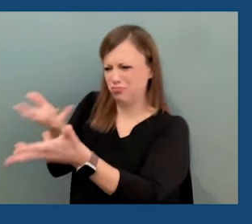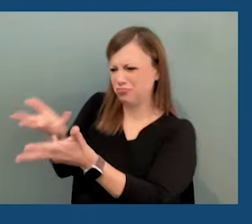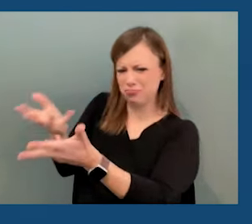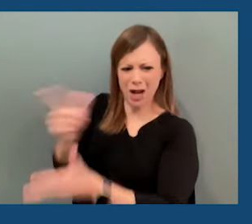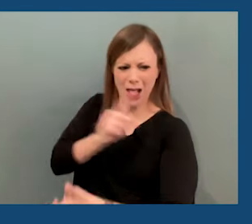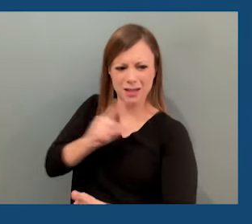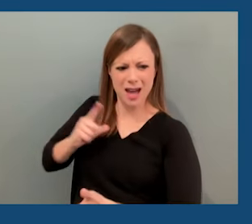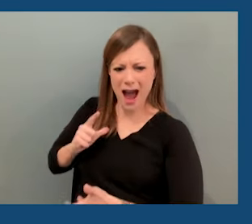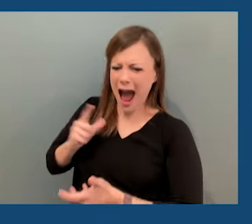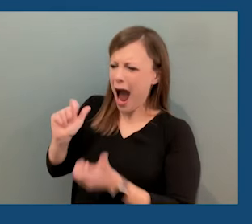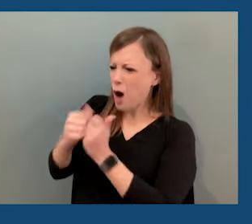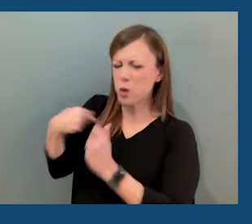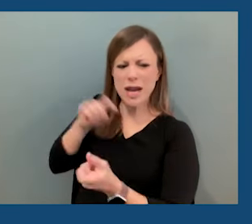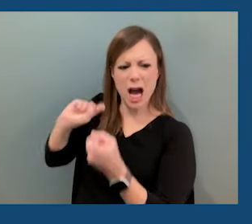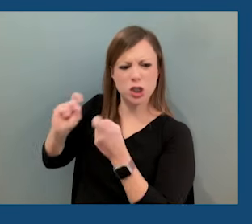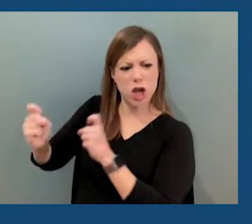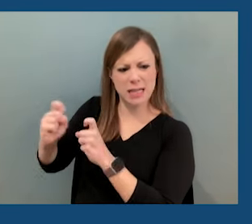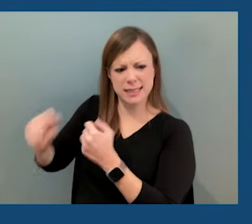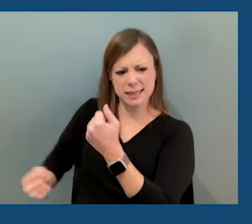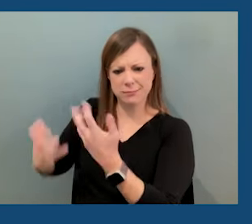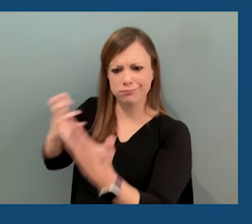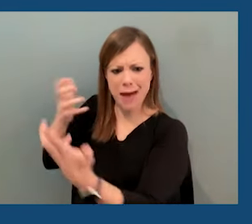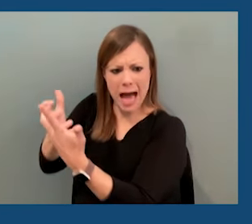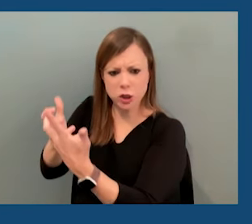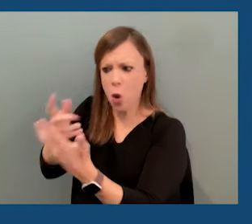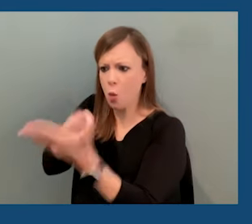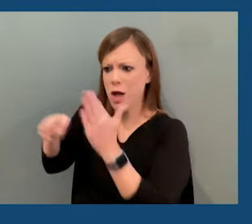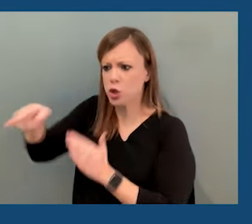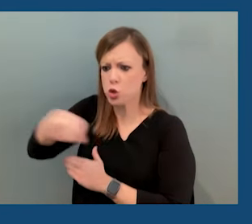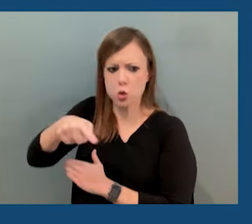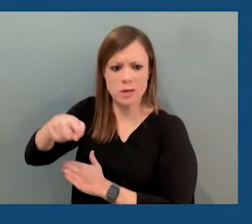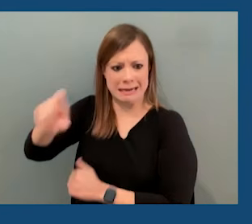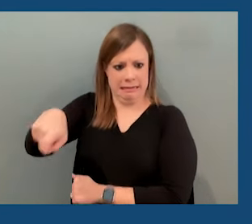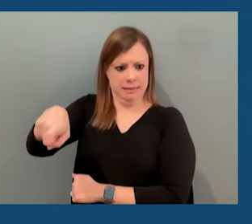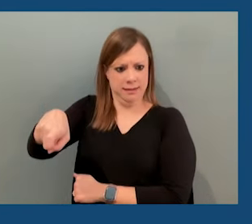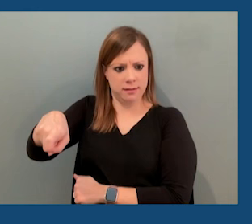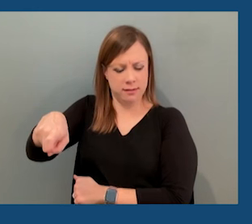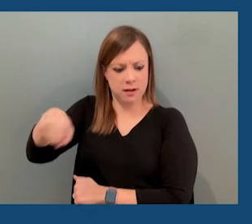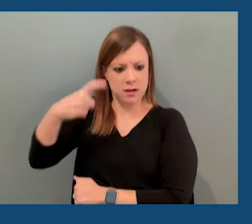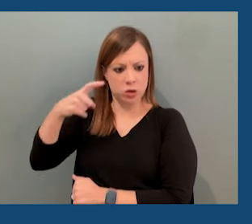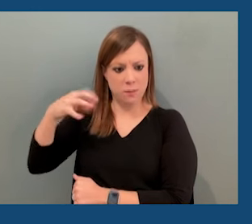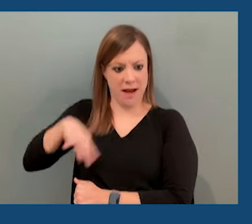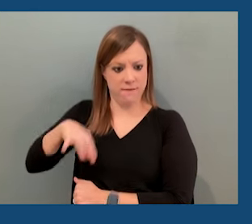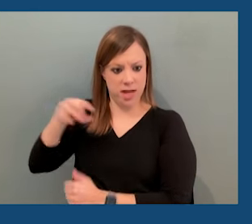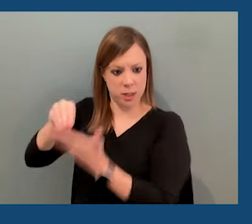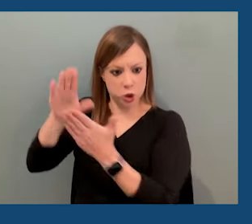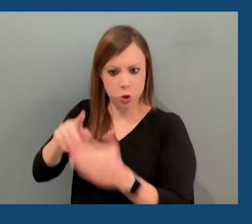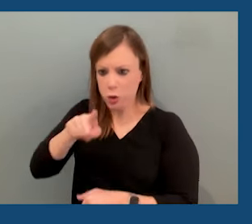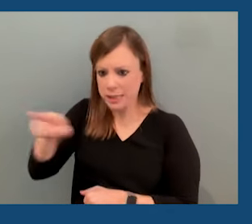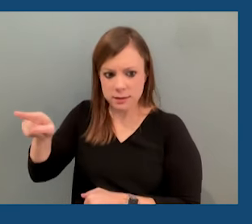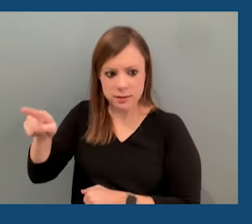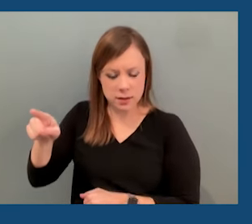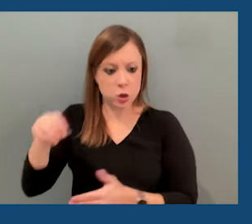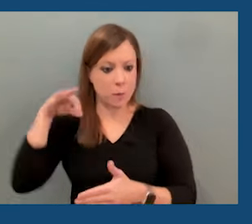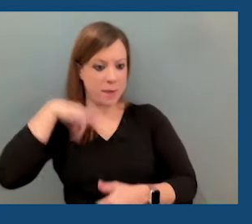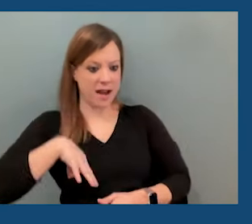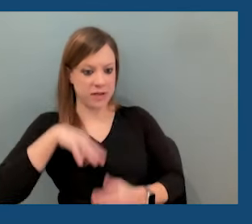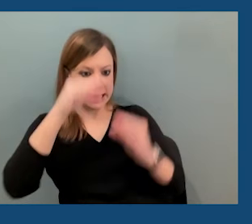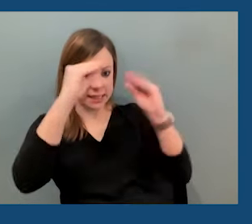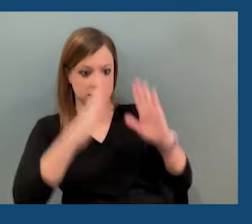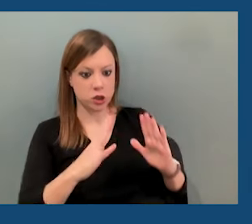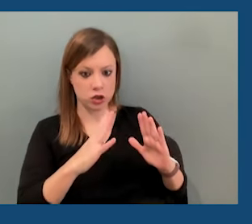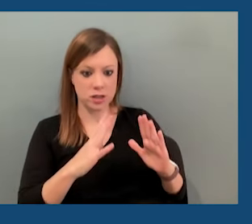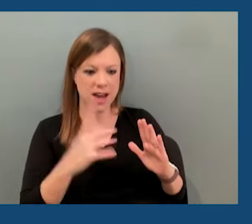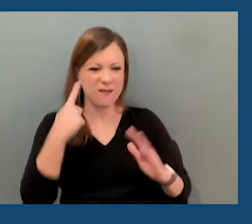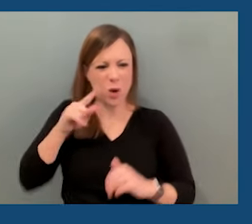right adjustments, how we do what's right, certainly for our students, certainly for our teachers, but also for the taxpayers who are saying,